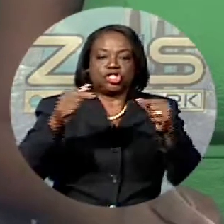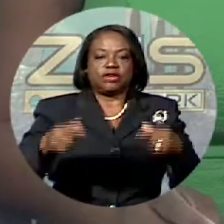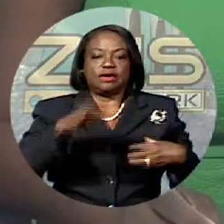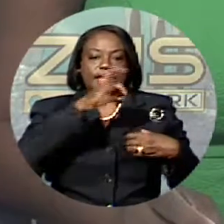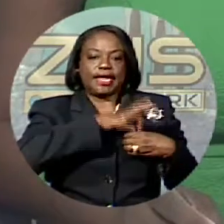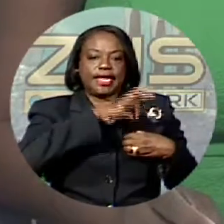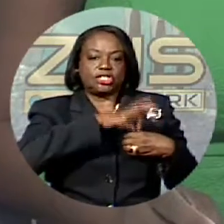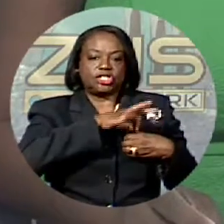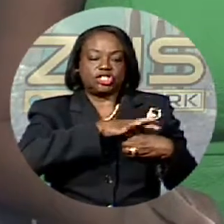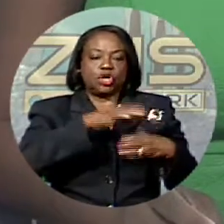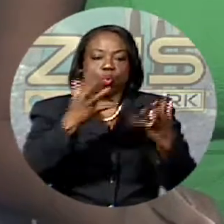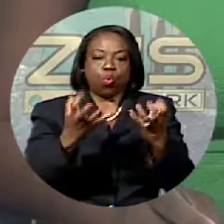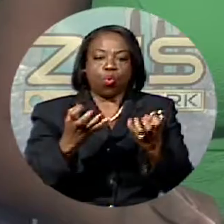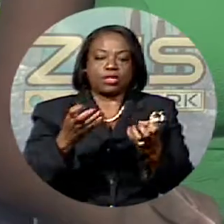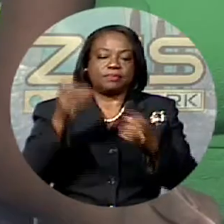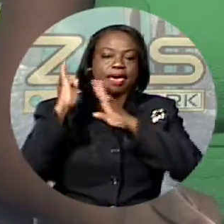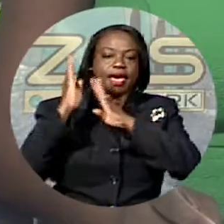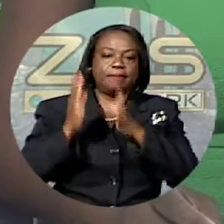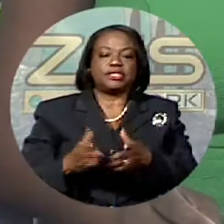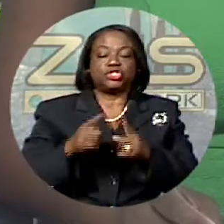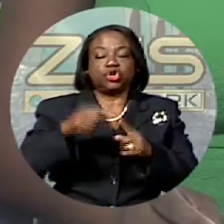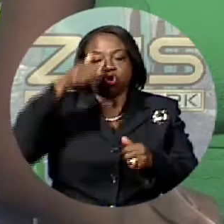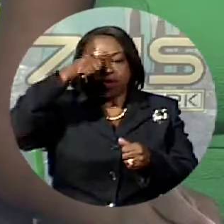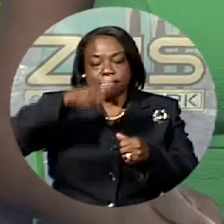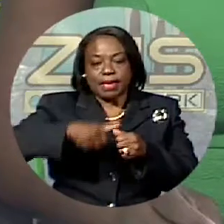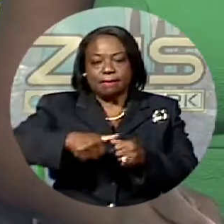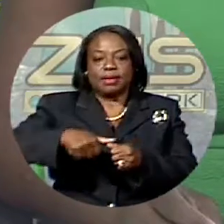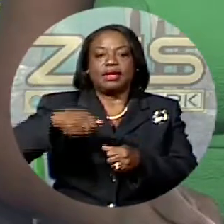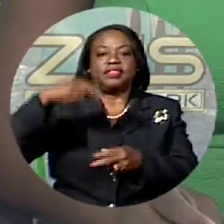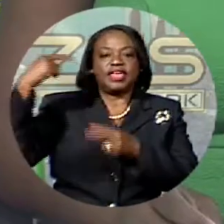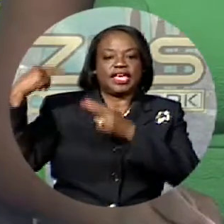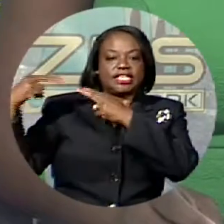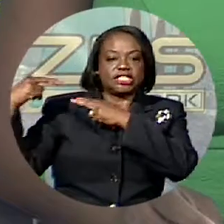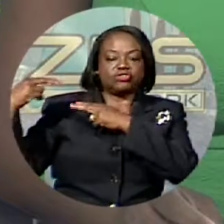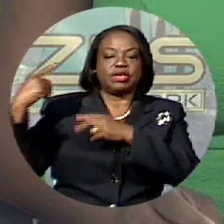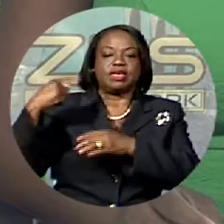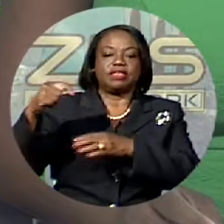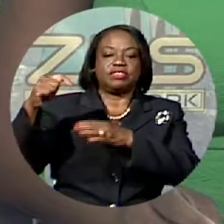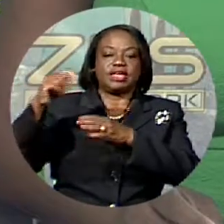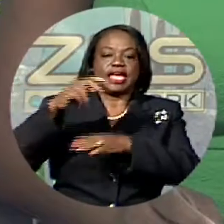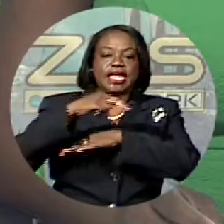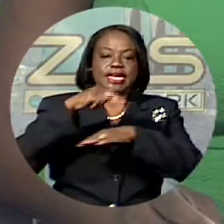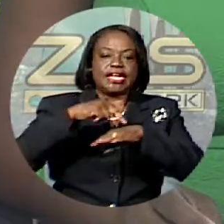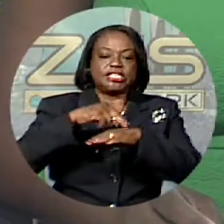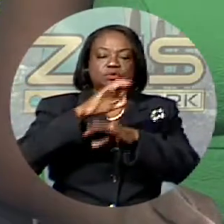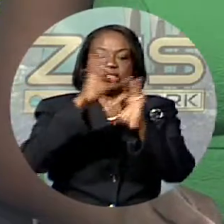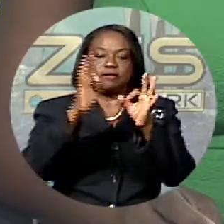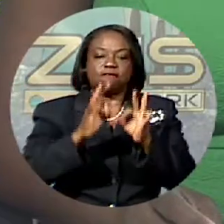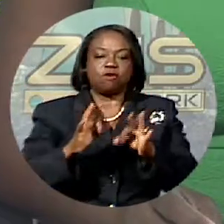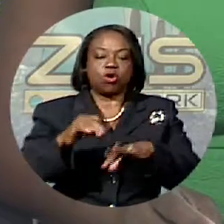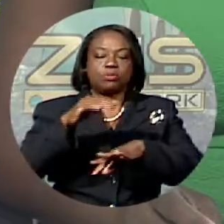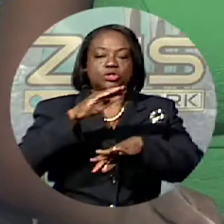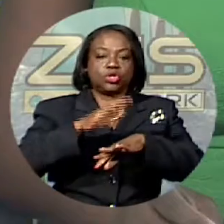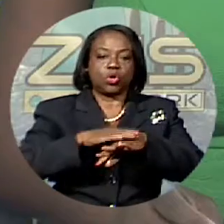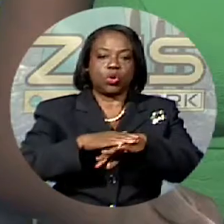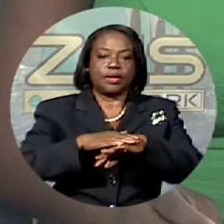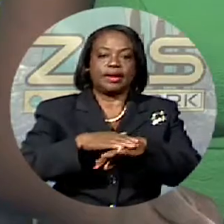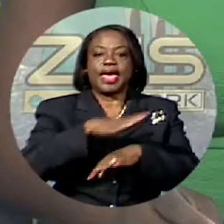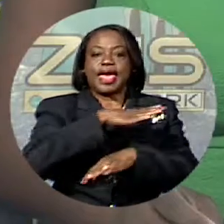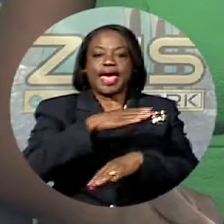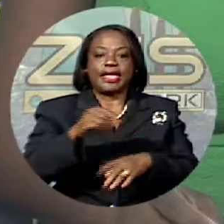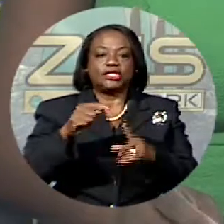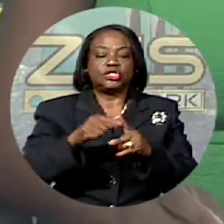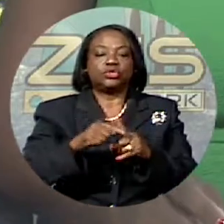remember the history this nation was formed on and to be sober-minded in its decision as candidates from various parties offer themselves